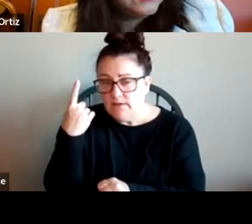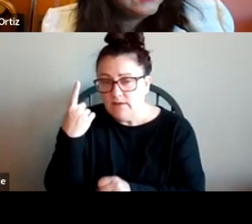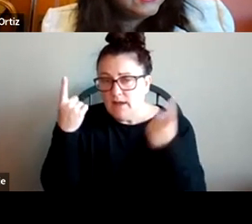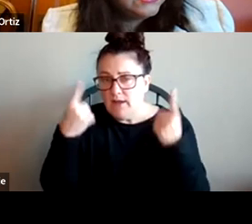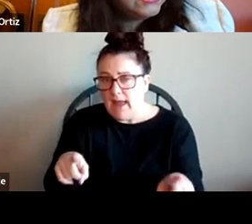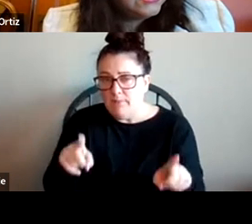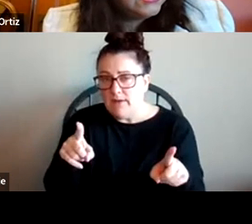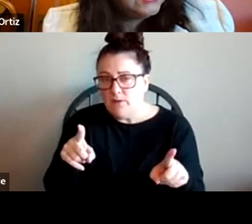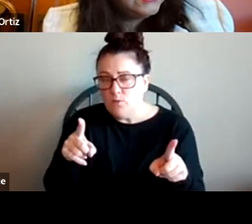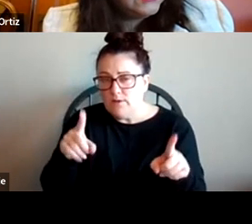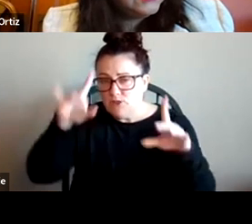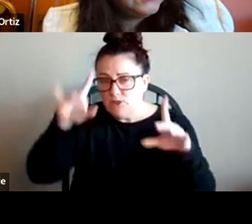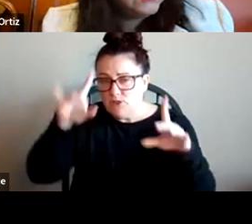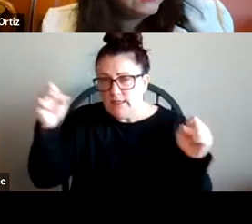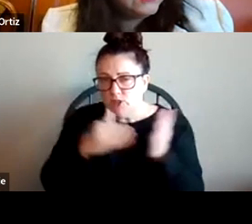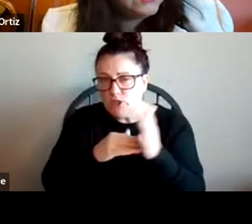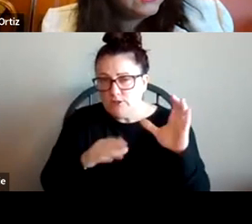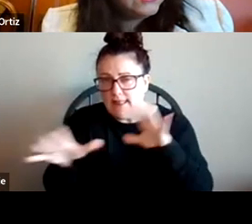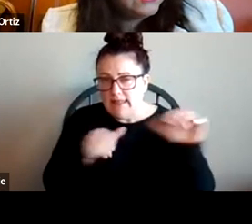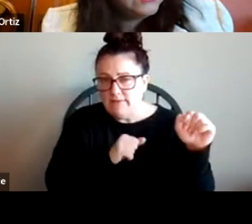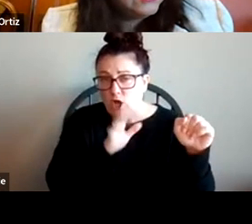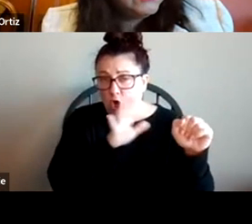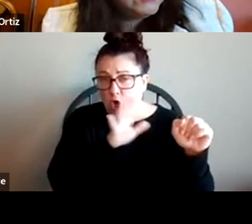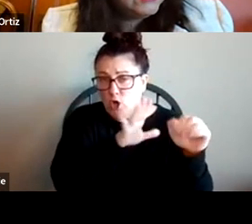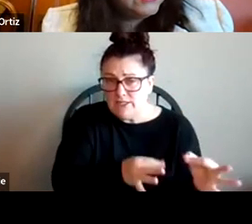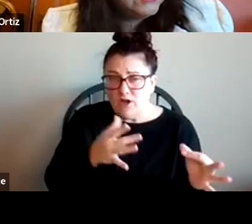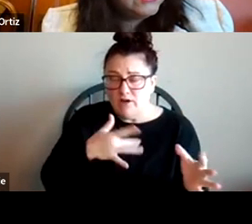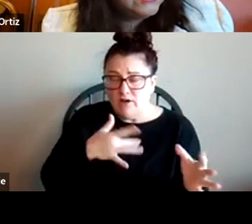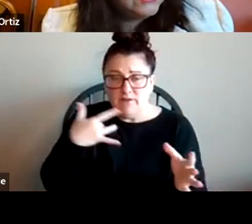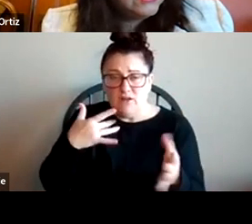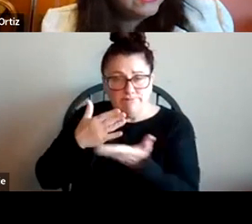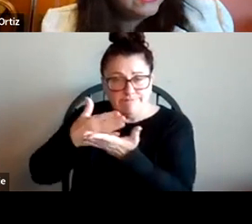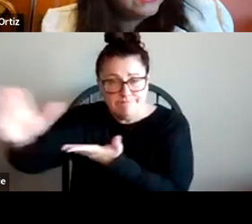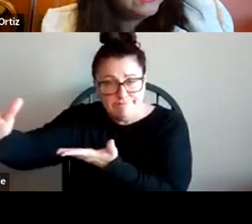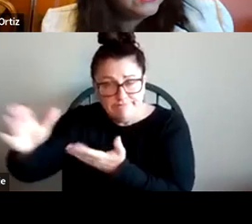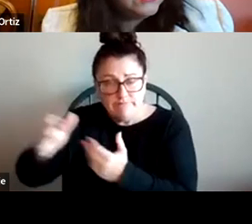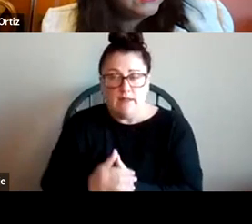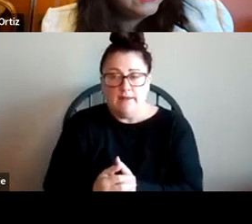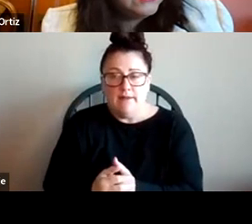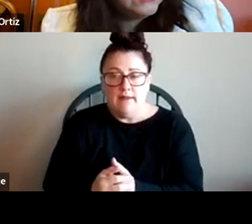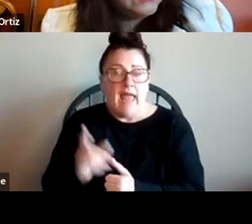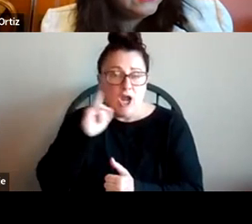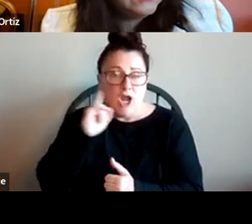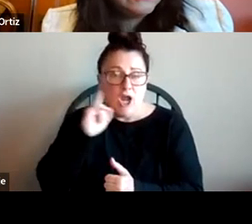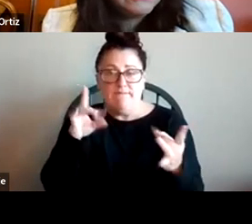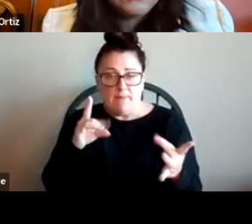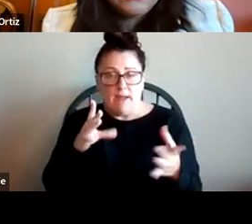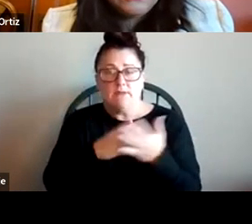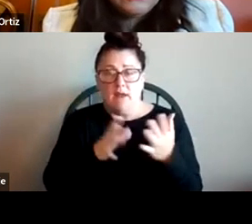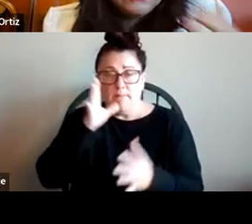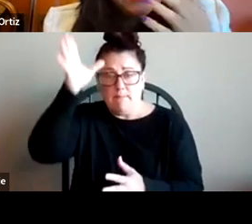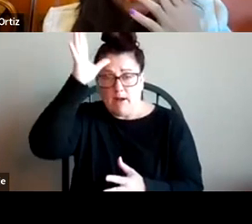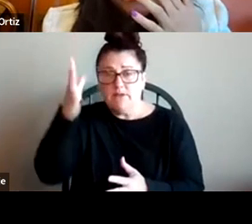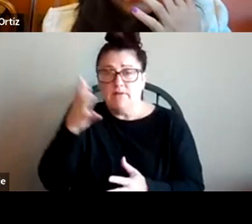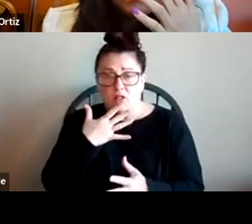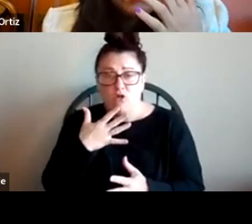Dr. Caselius leaving, if that was more her choice or feeling that she wasn't doing a good job. I did hear some feedback that some parents of color felt